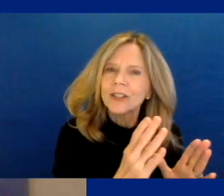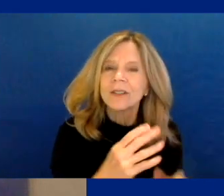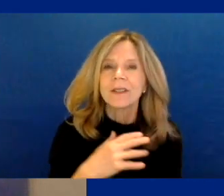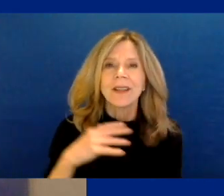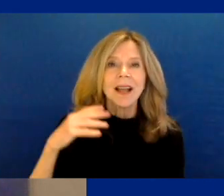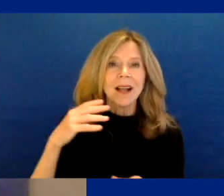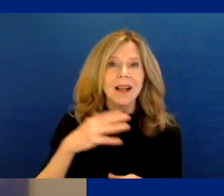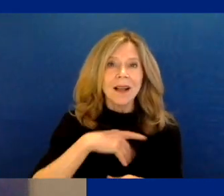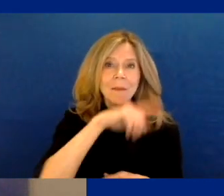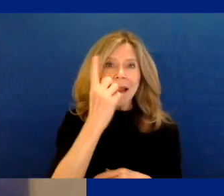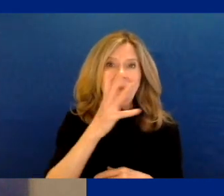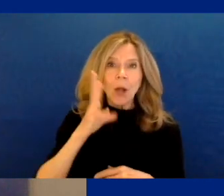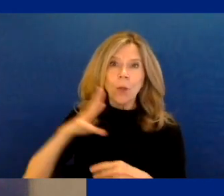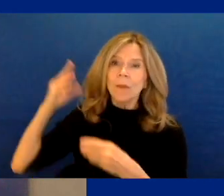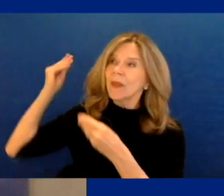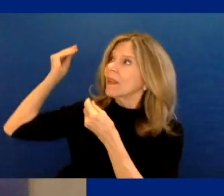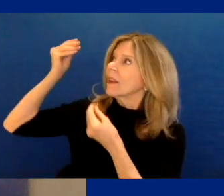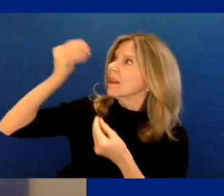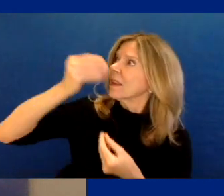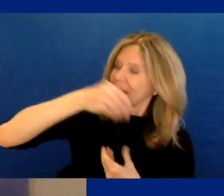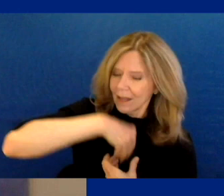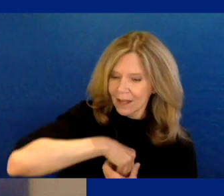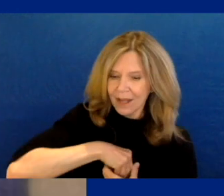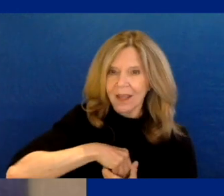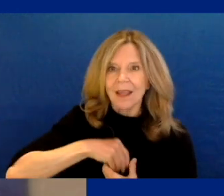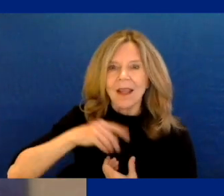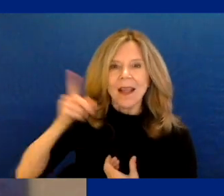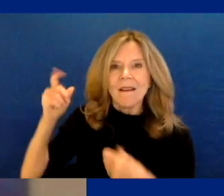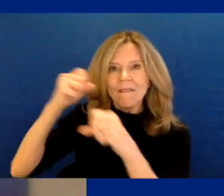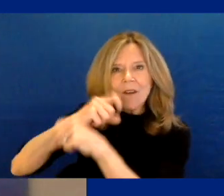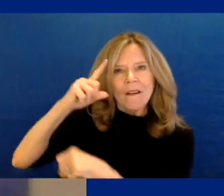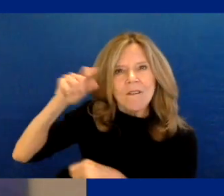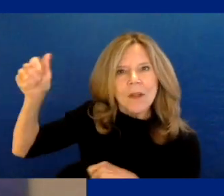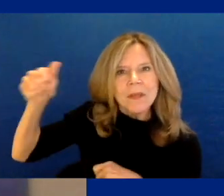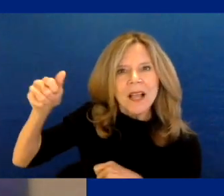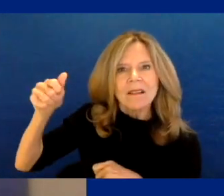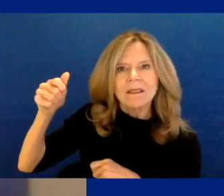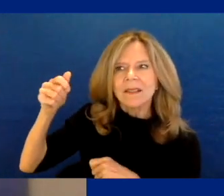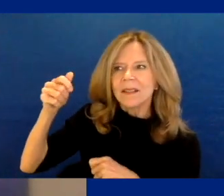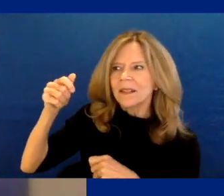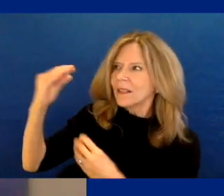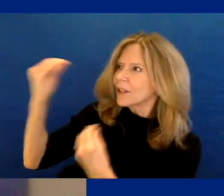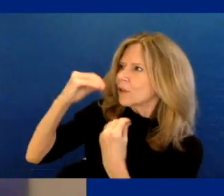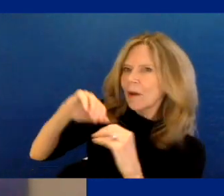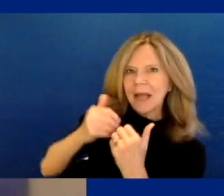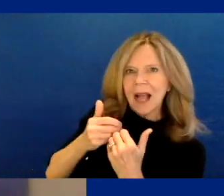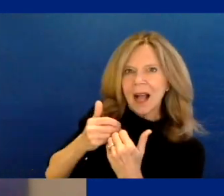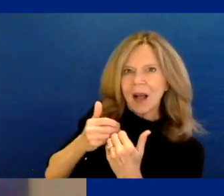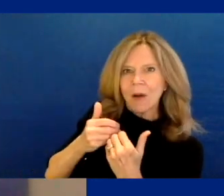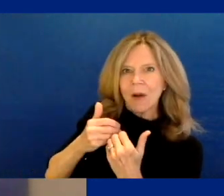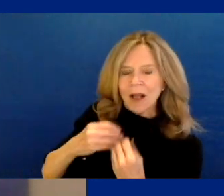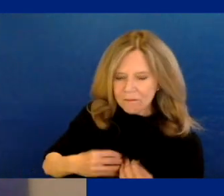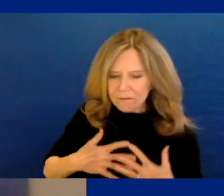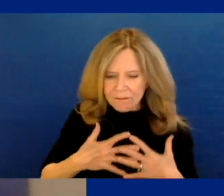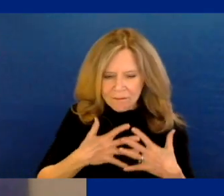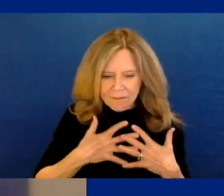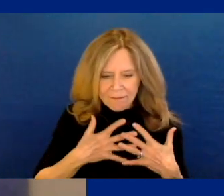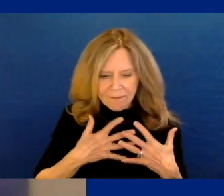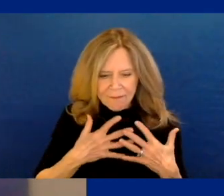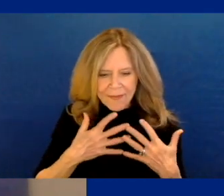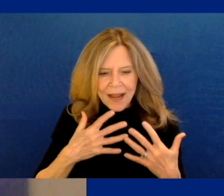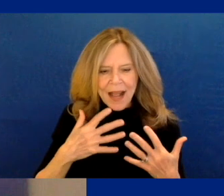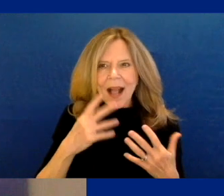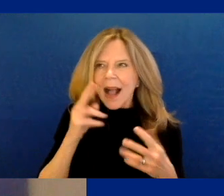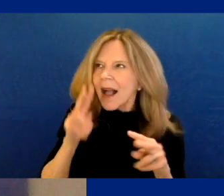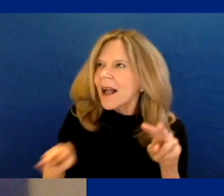and their communities, giving me the roadmap to do the very same. It is through observing the women around me that